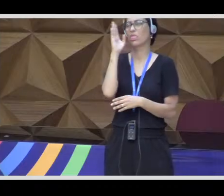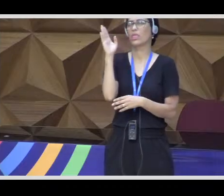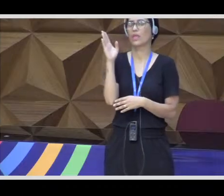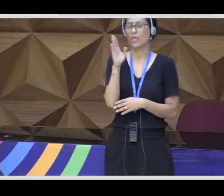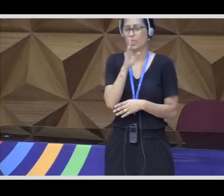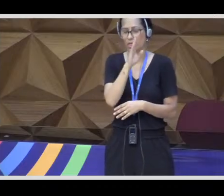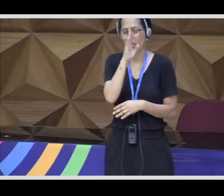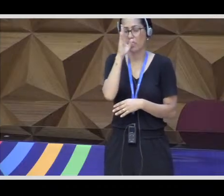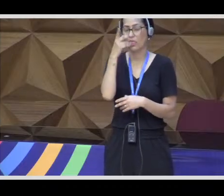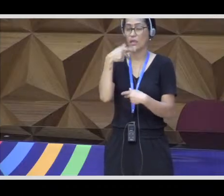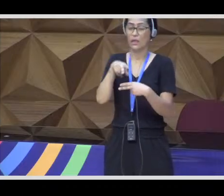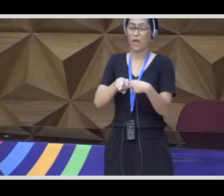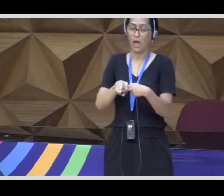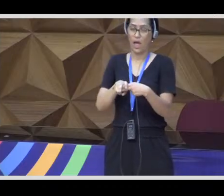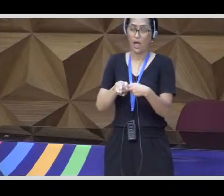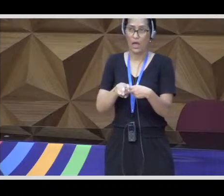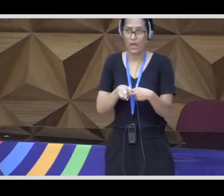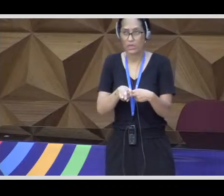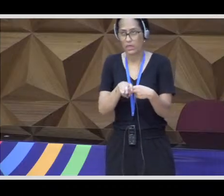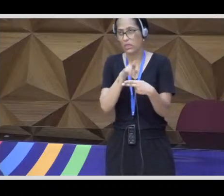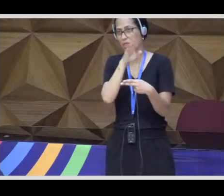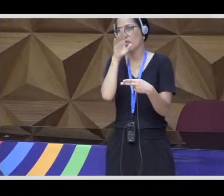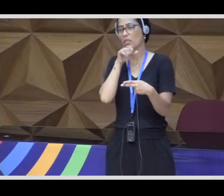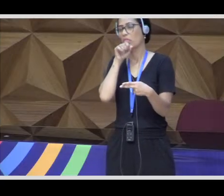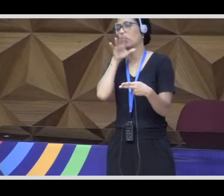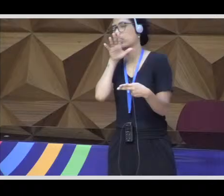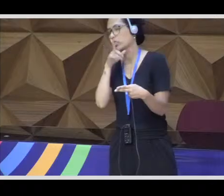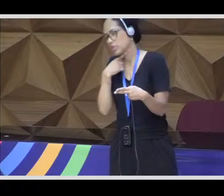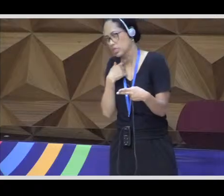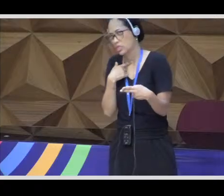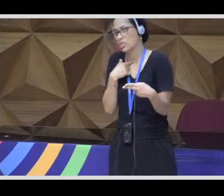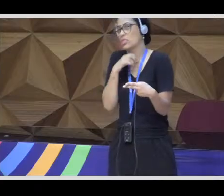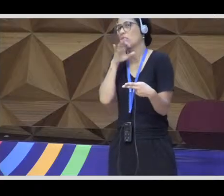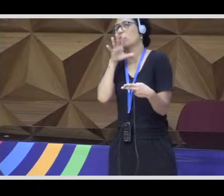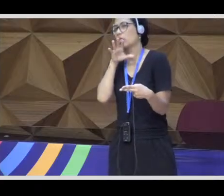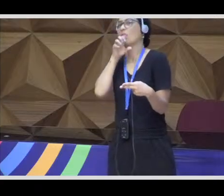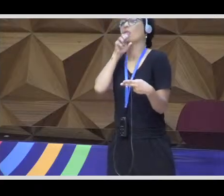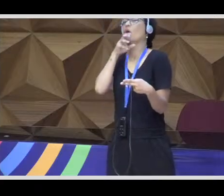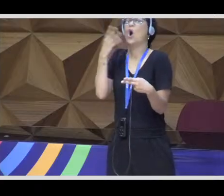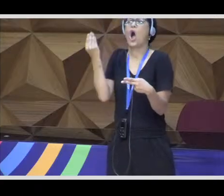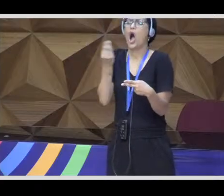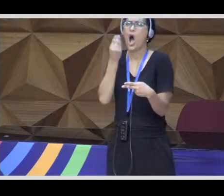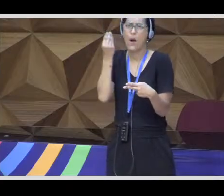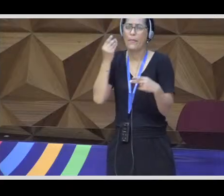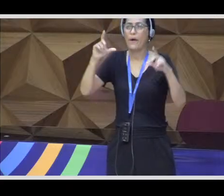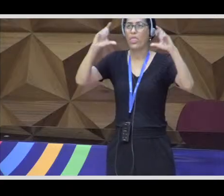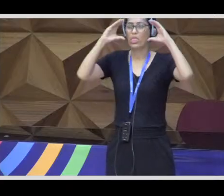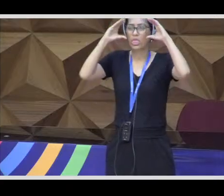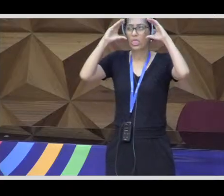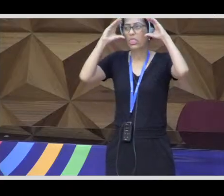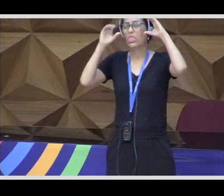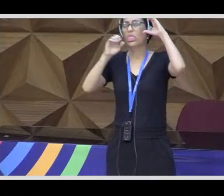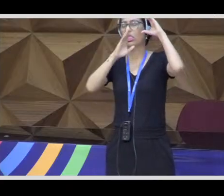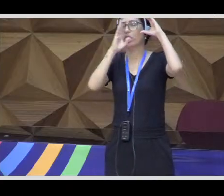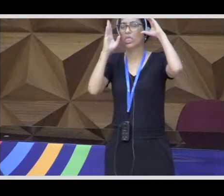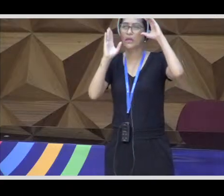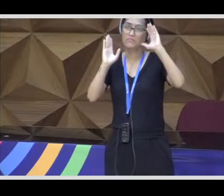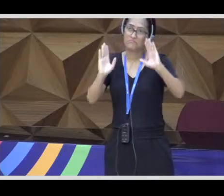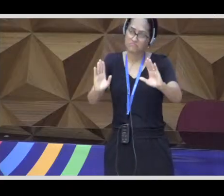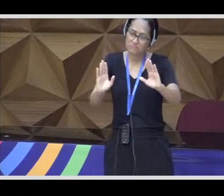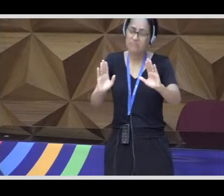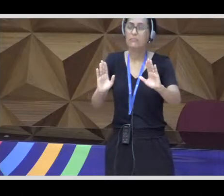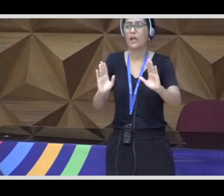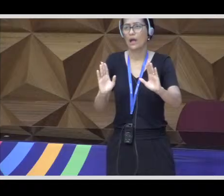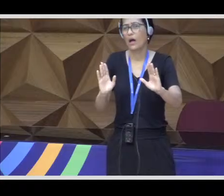things. So we don't want to make that worse by using virtual and augmented reality. But because we control a lot of the pixels